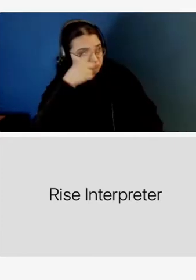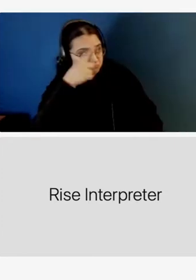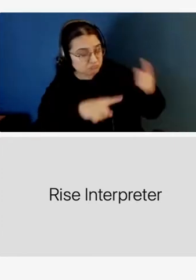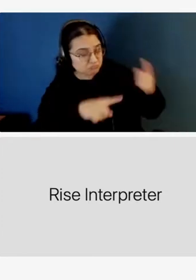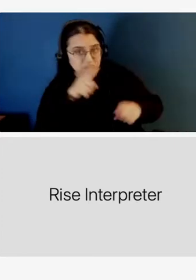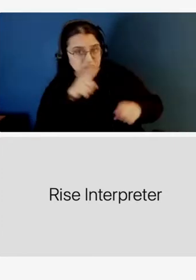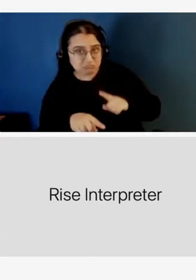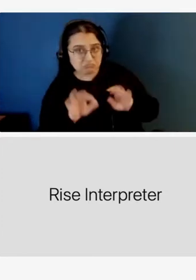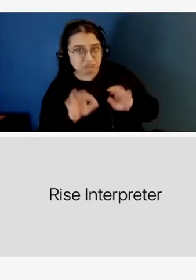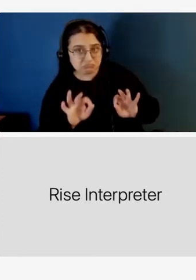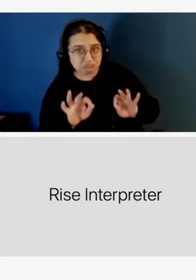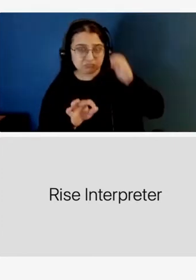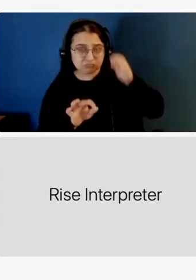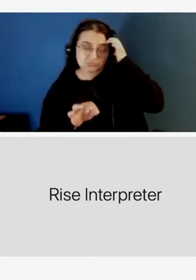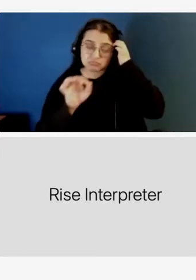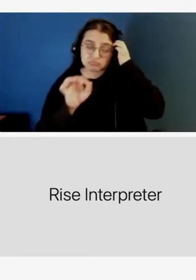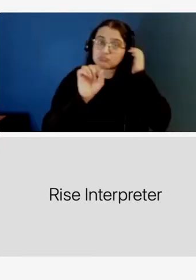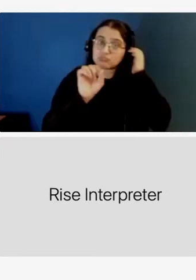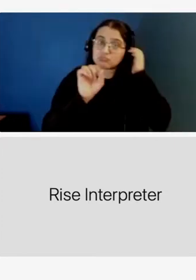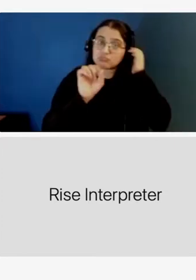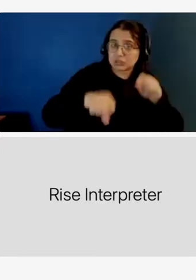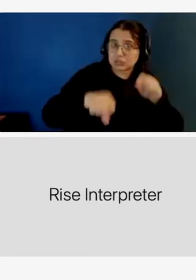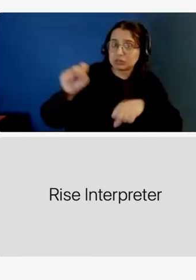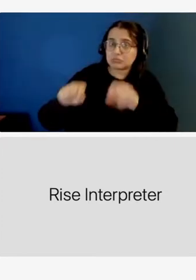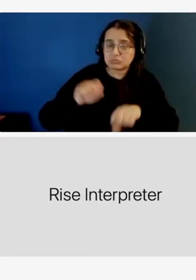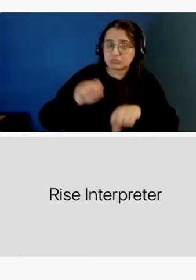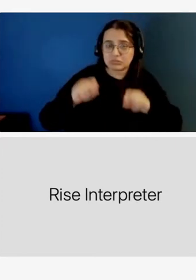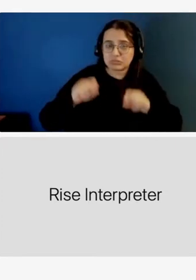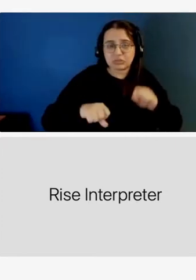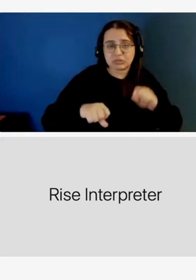And you had something you wanted to say? Yes. Yes. Okay.